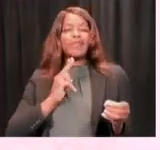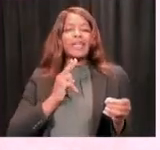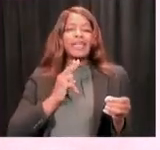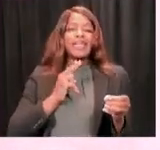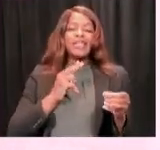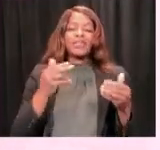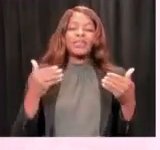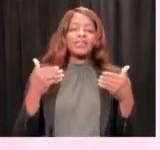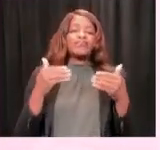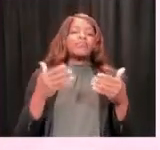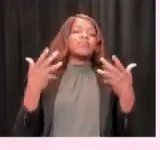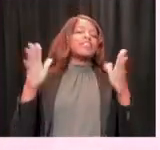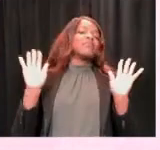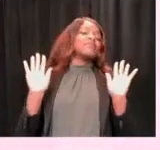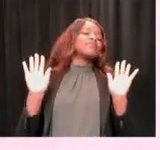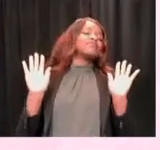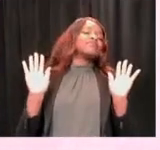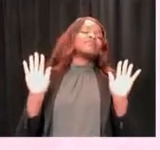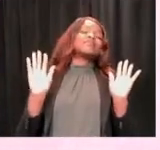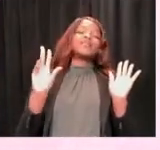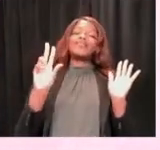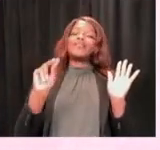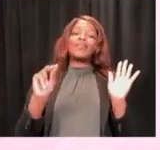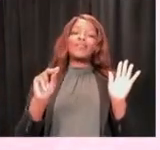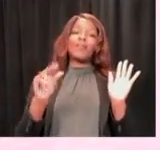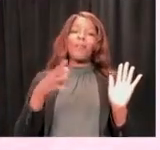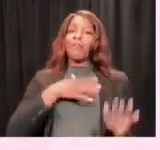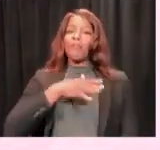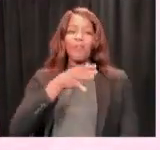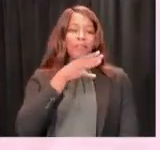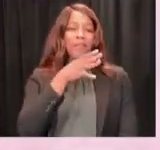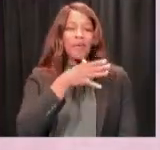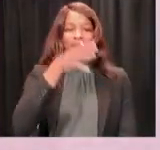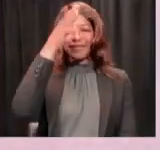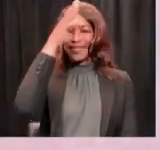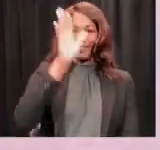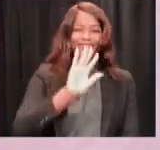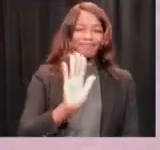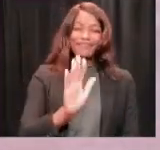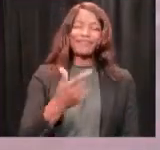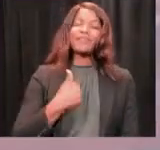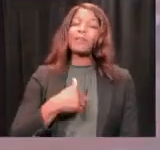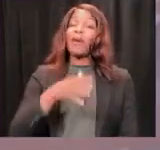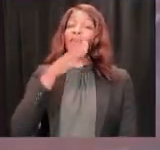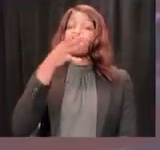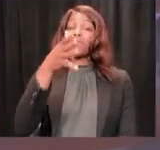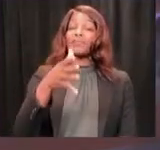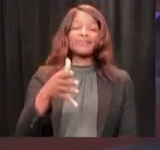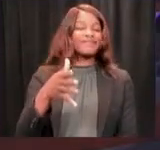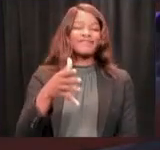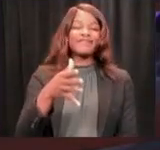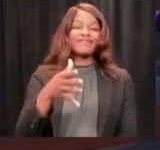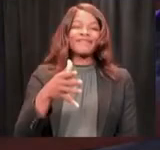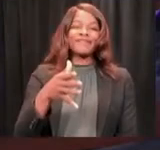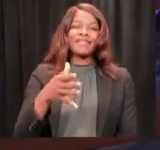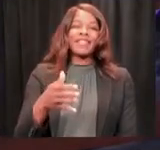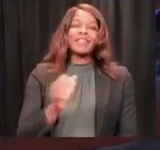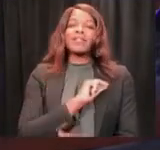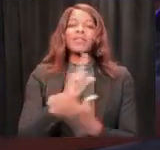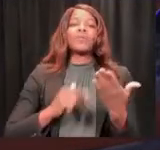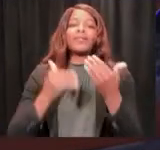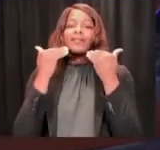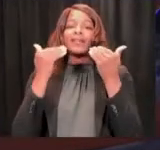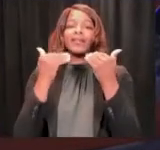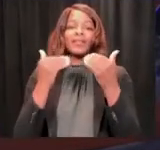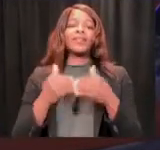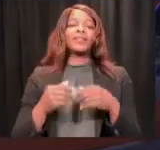back down, you said, oh, no. My mama, my father, no. My grandmother. And you said, Lord, I thank you. You ought to call